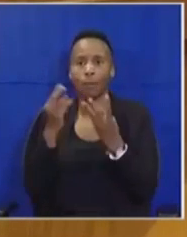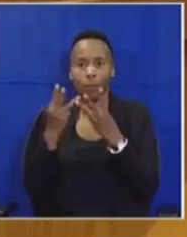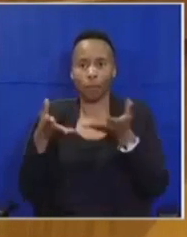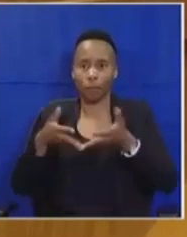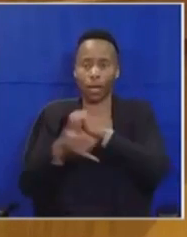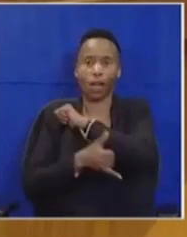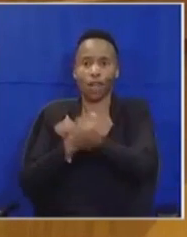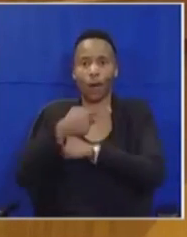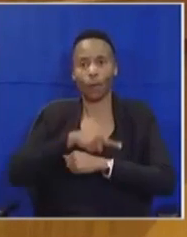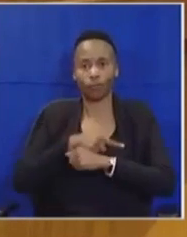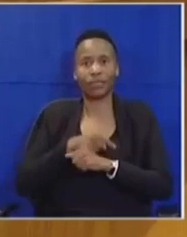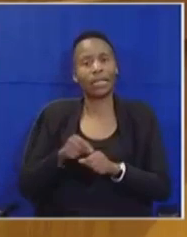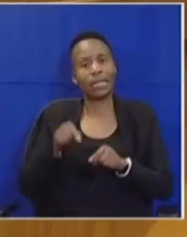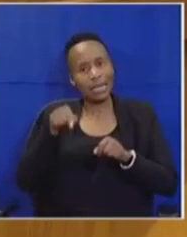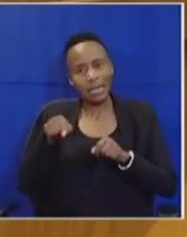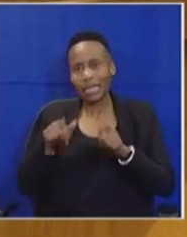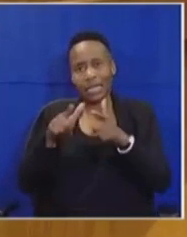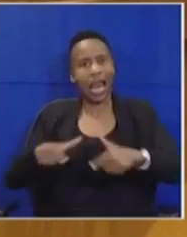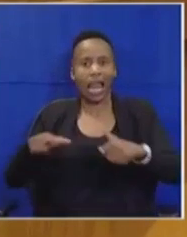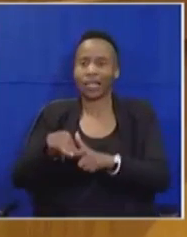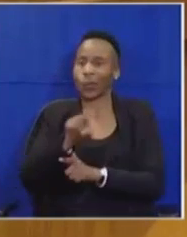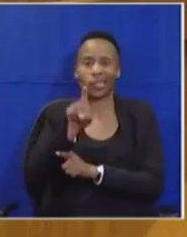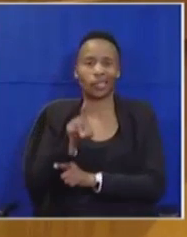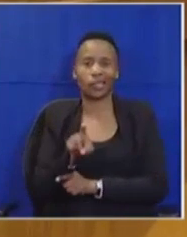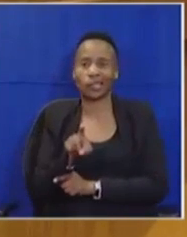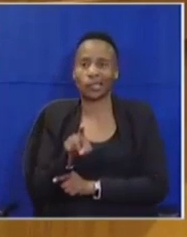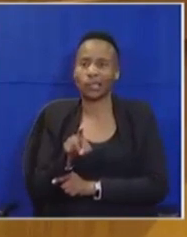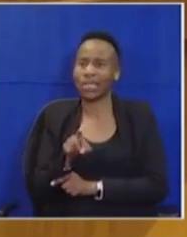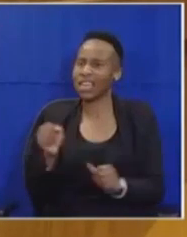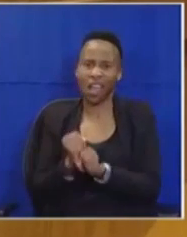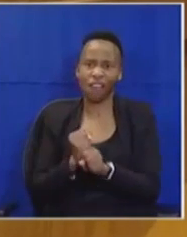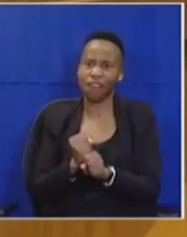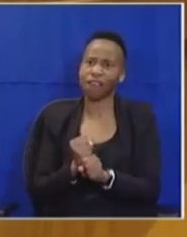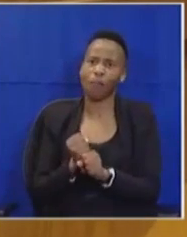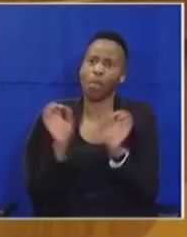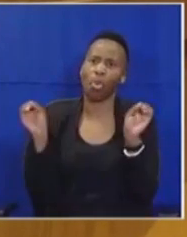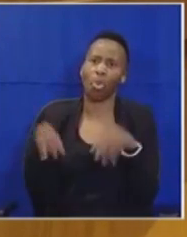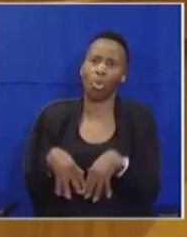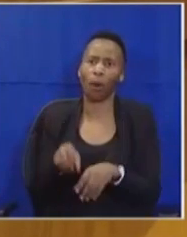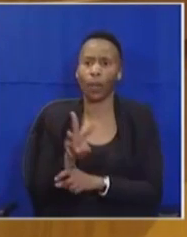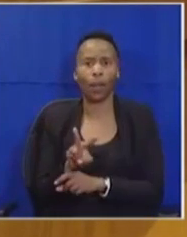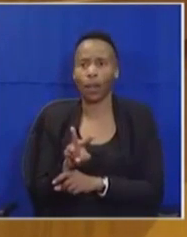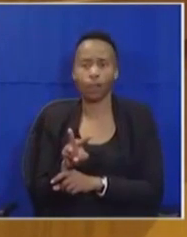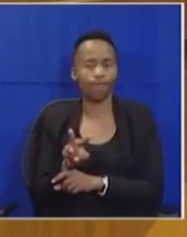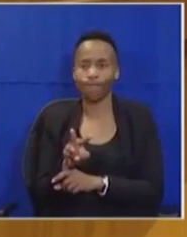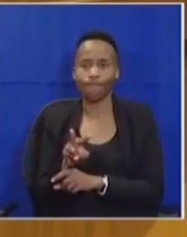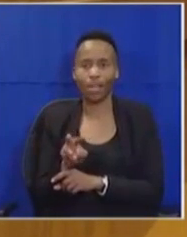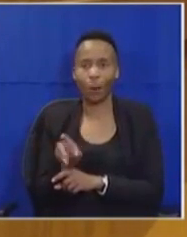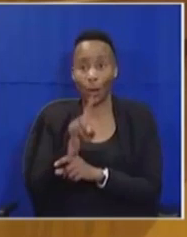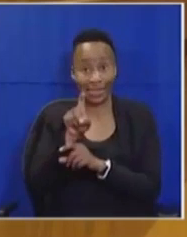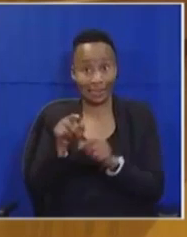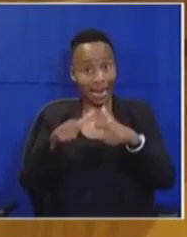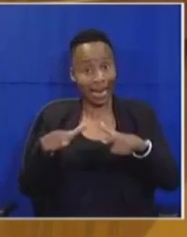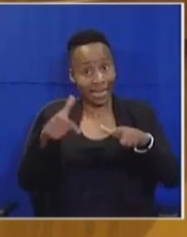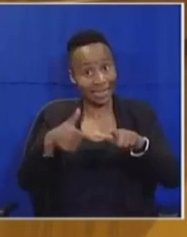land, as I've said before, is not going to go away. The question of land was